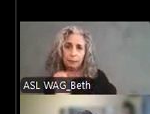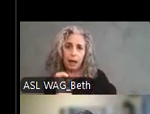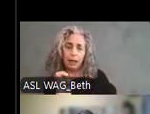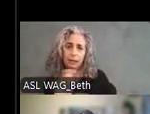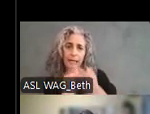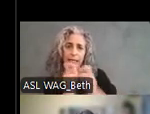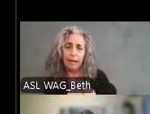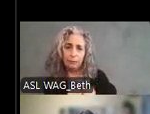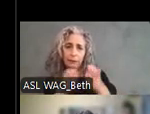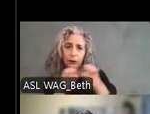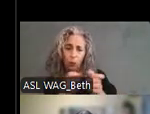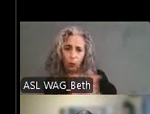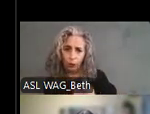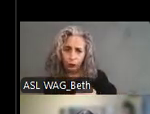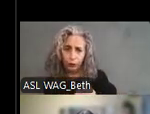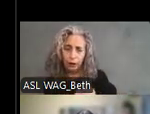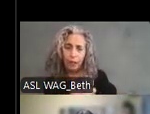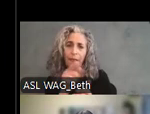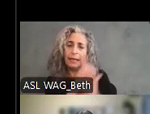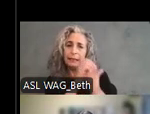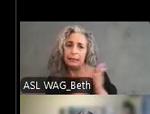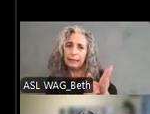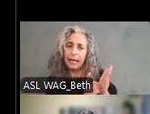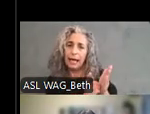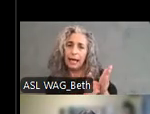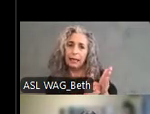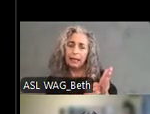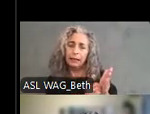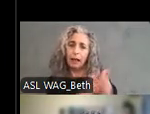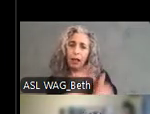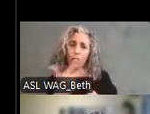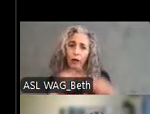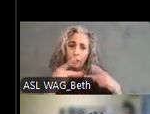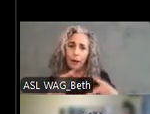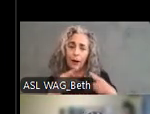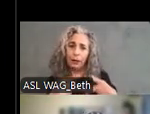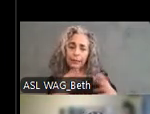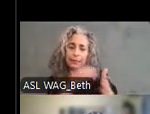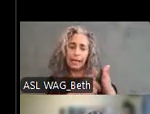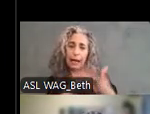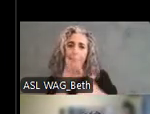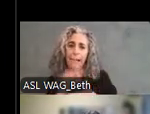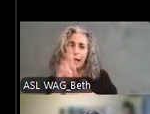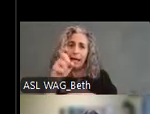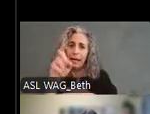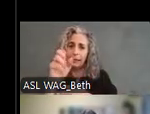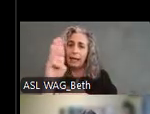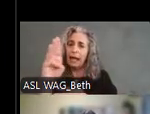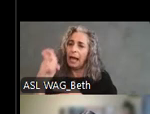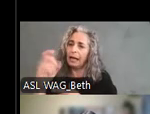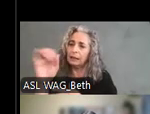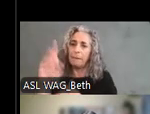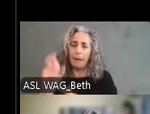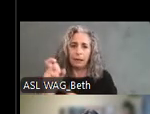Controller. This is designed, it is a first party, so it's designed by Xbox. It looks like a white square with two